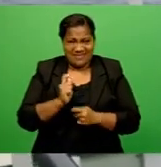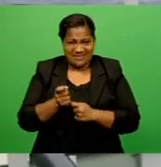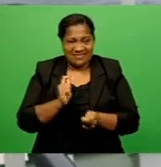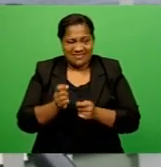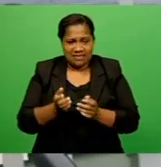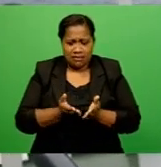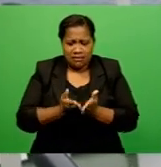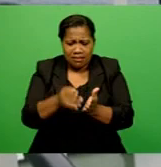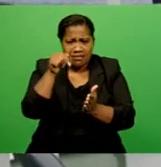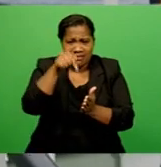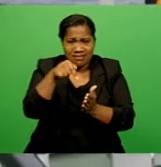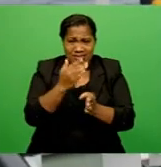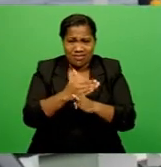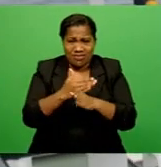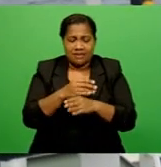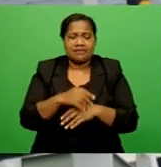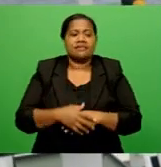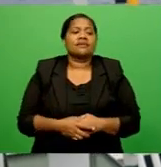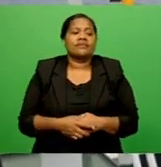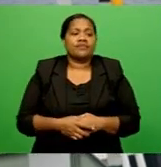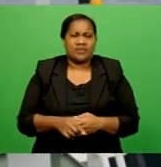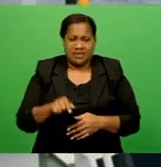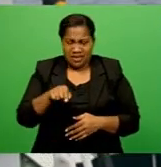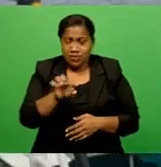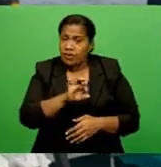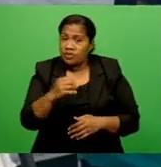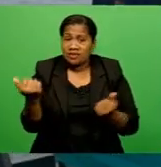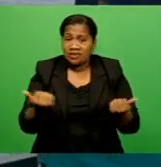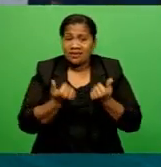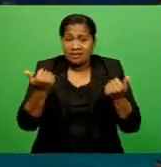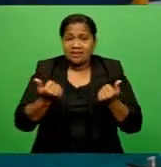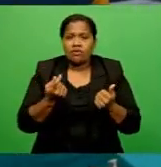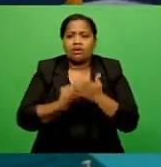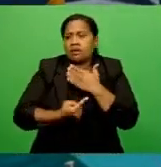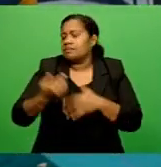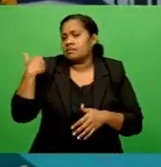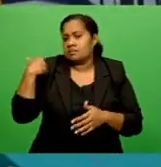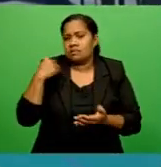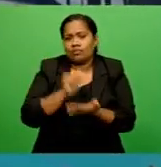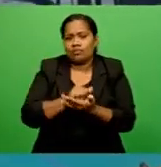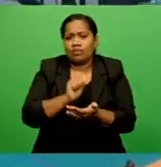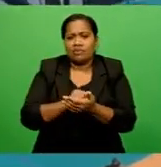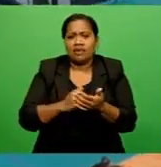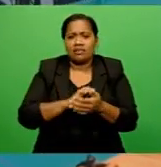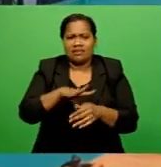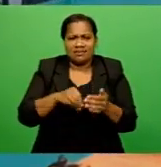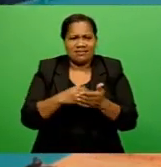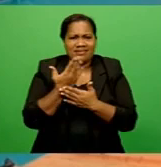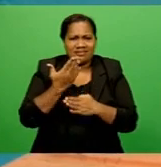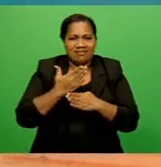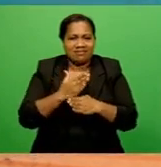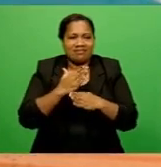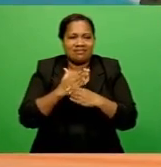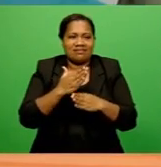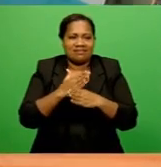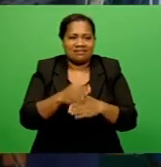of skilled fishing skippers has affected the day-to-day operations of many fishing vessels, particularly Solander Pacific. We are